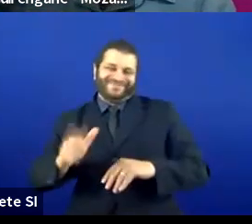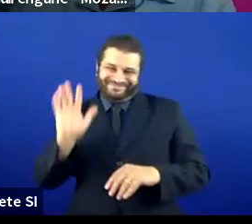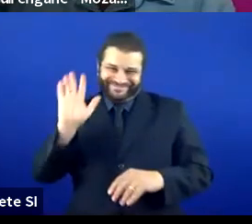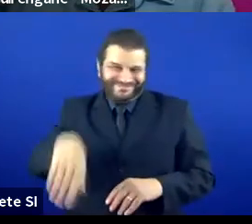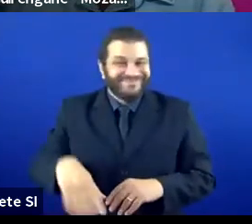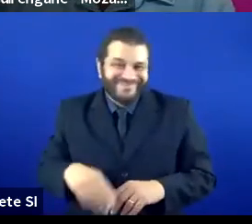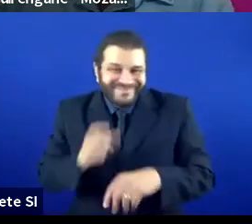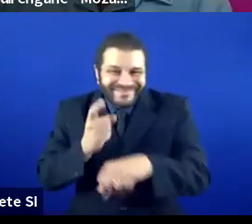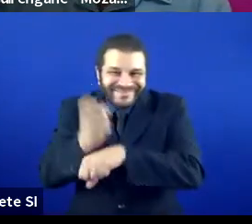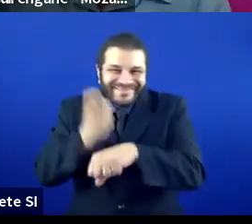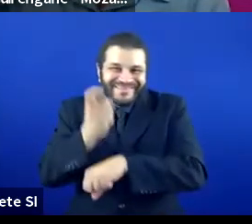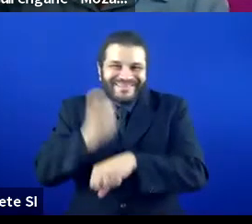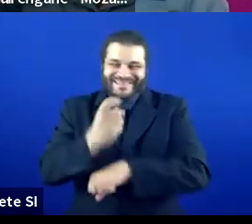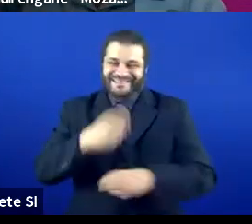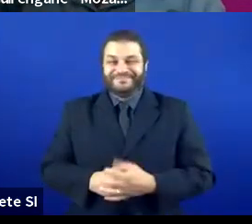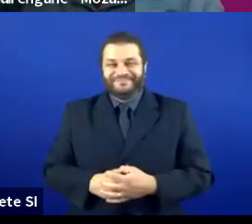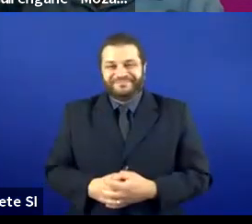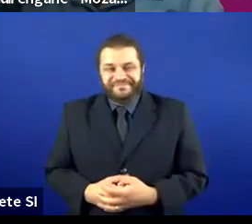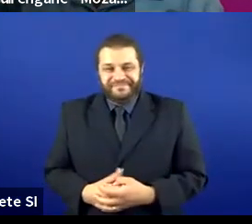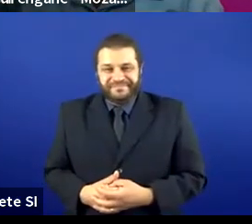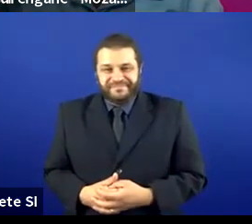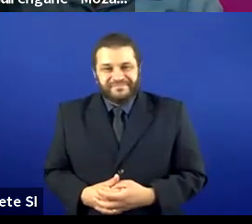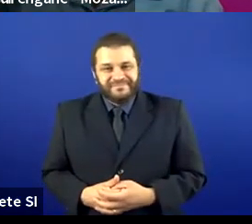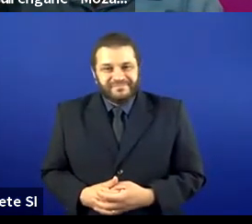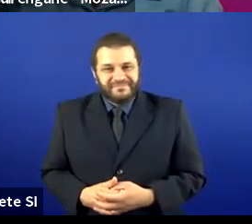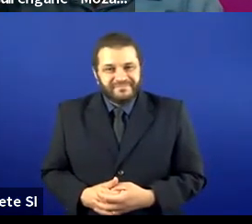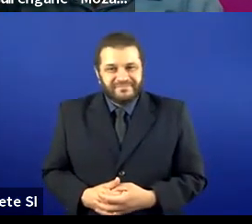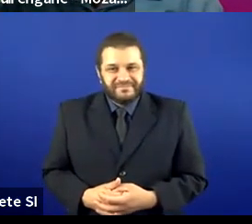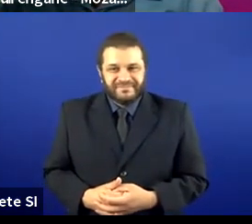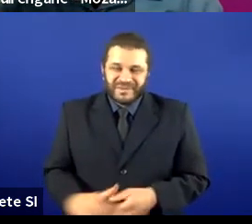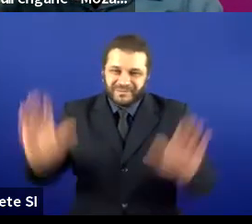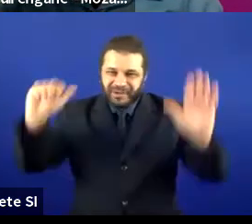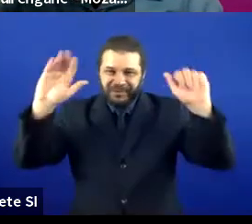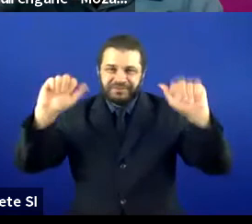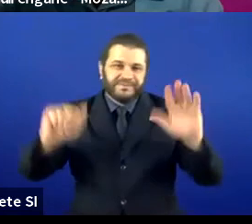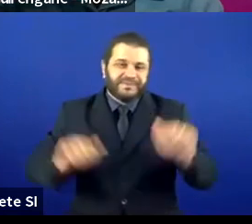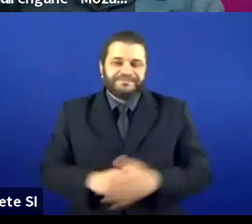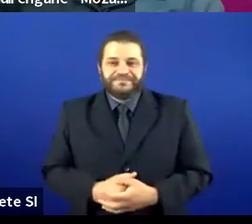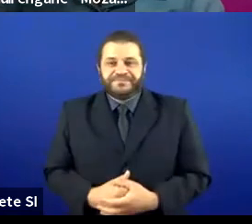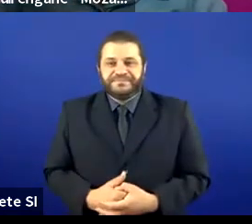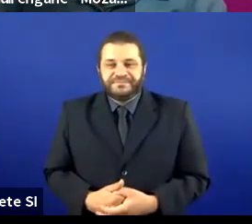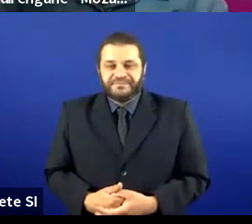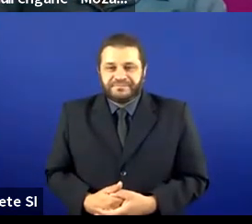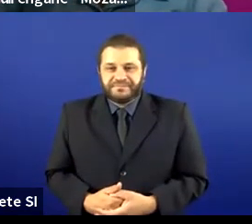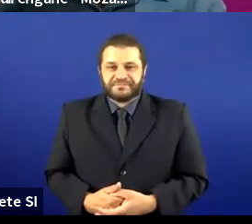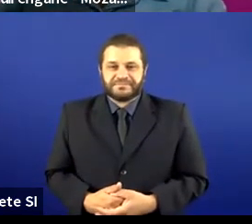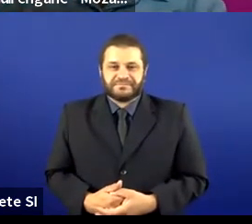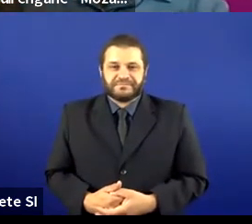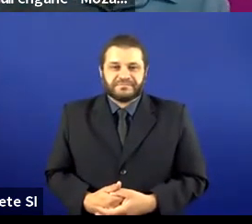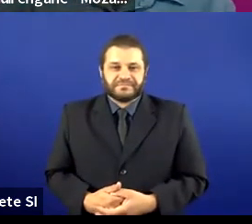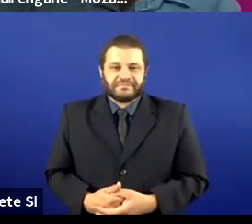es joven. Thank you very much. Thank you, gracias, Shannon. Monica. Thank you, Cecilia. Okay,